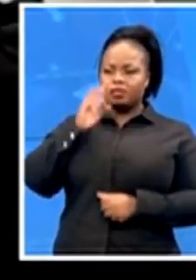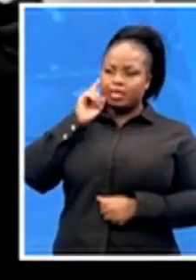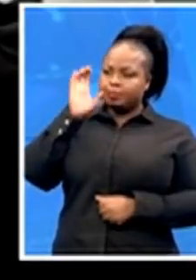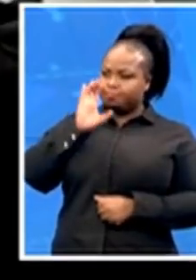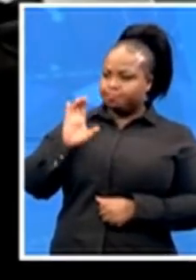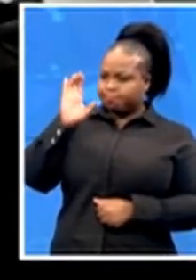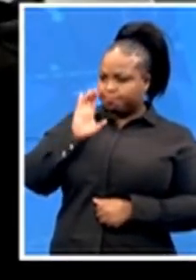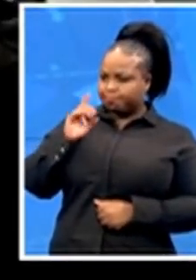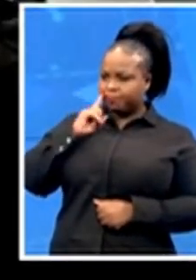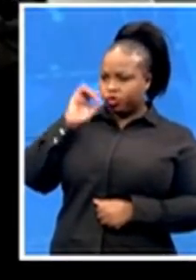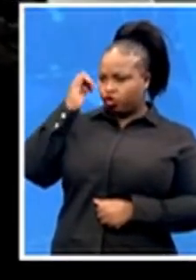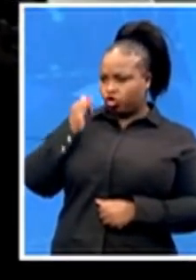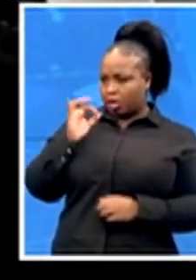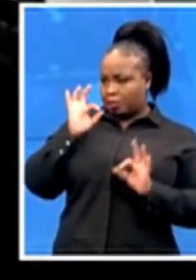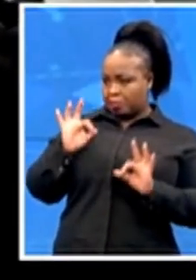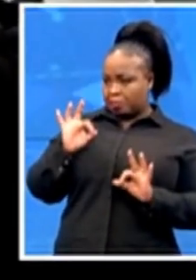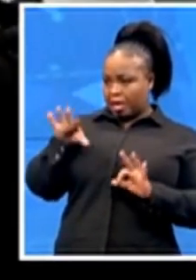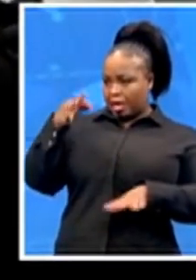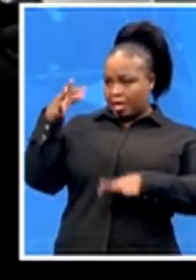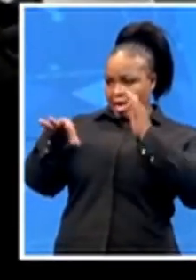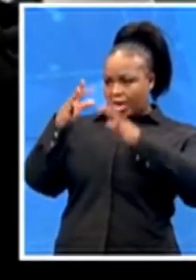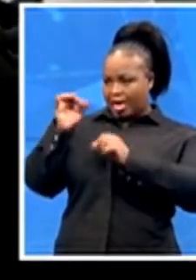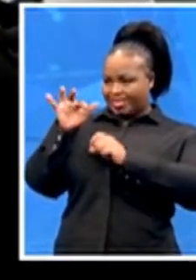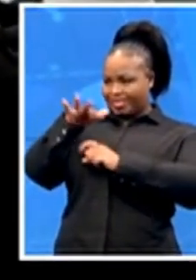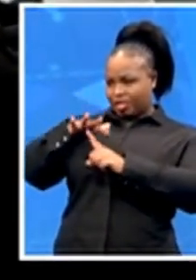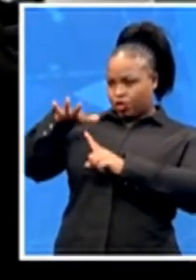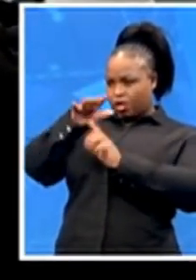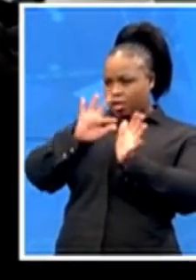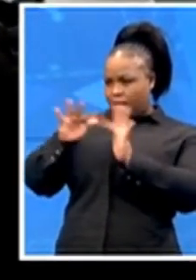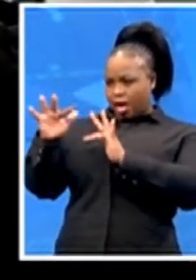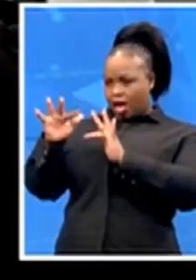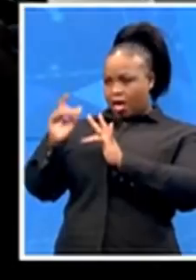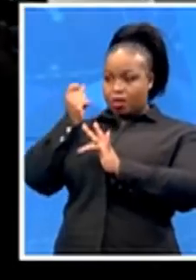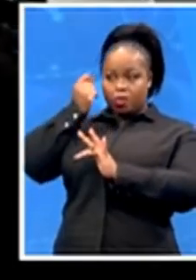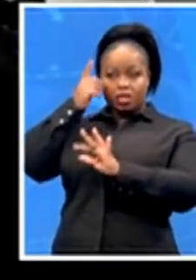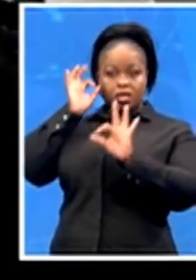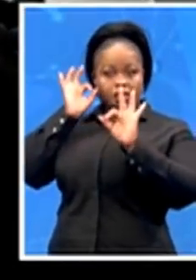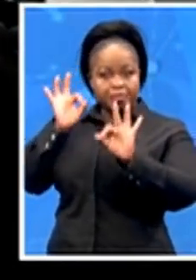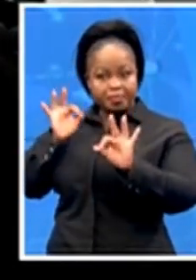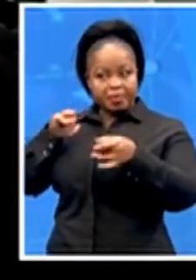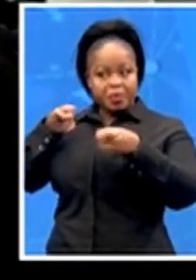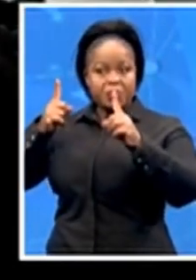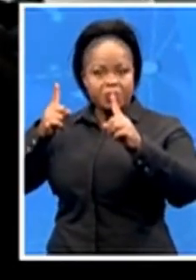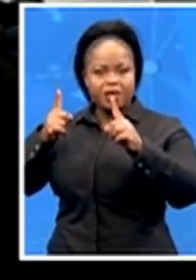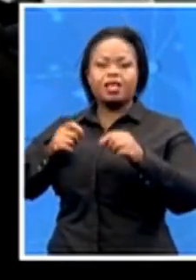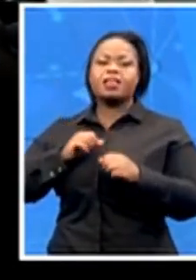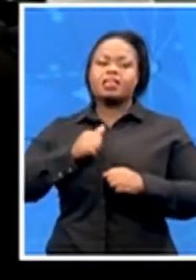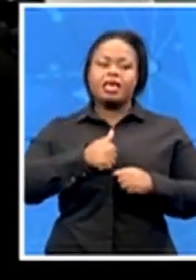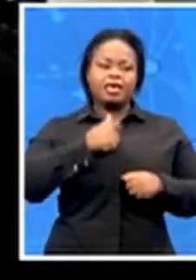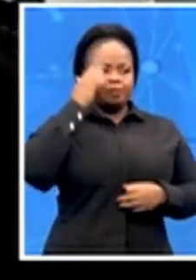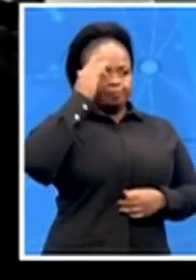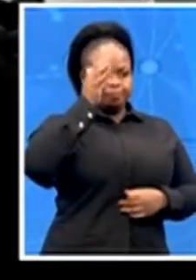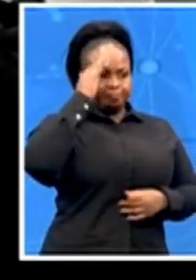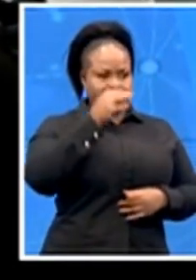analysis. Once they've understood the situation on the ground, then they deploy the appropriate measures to deal